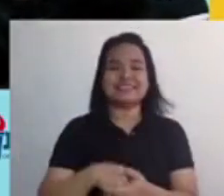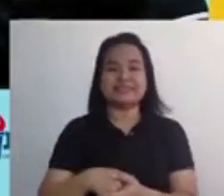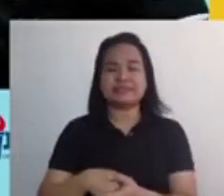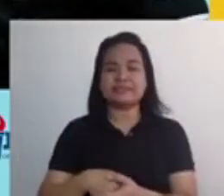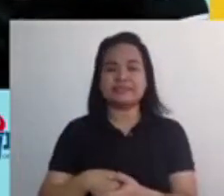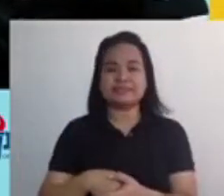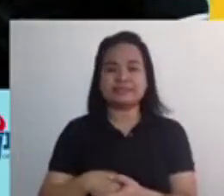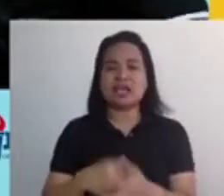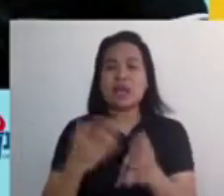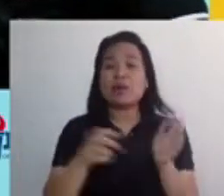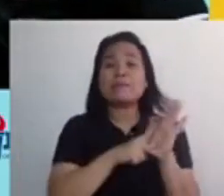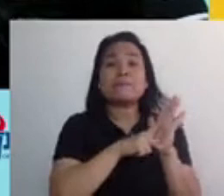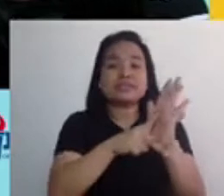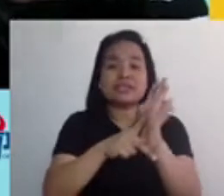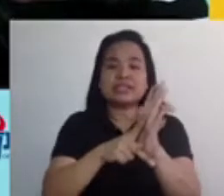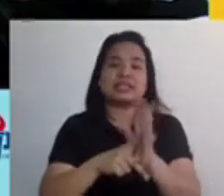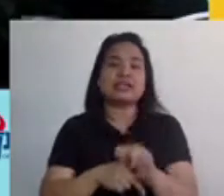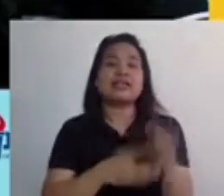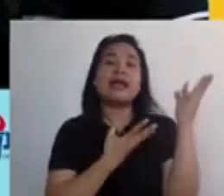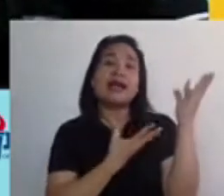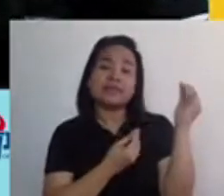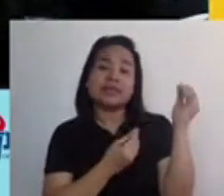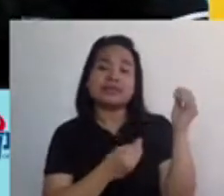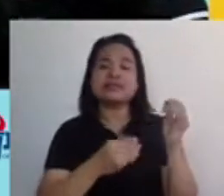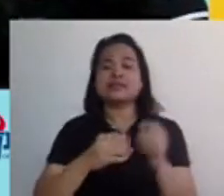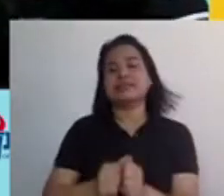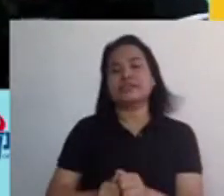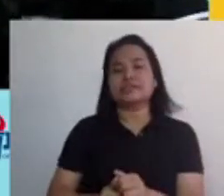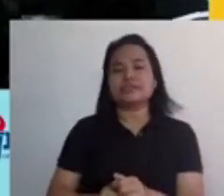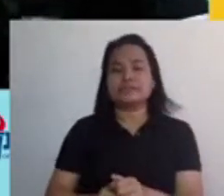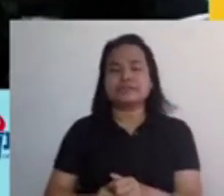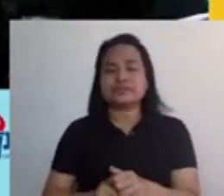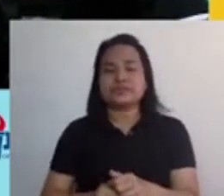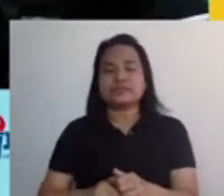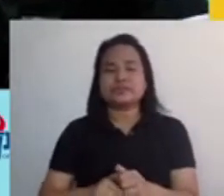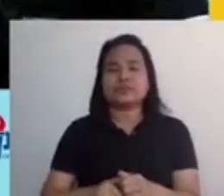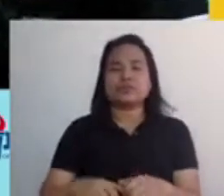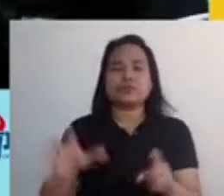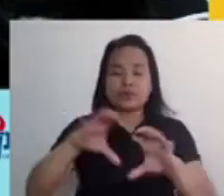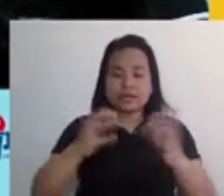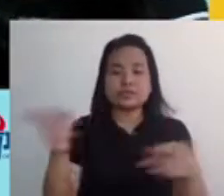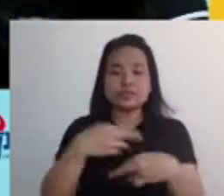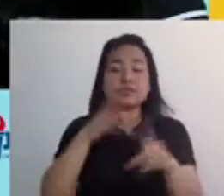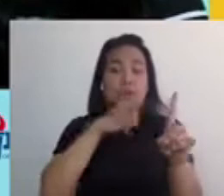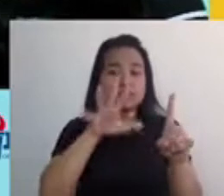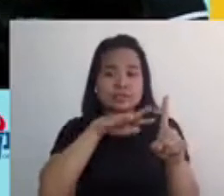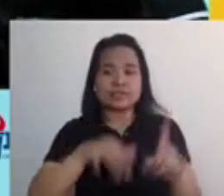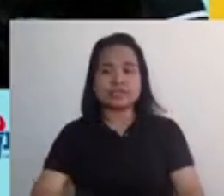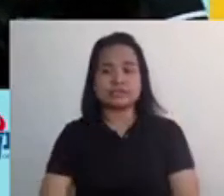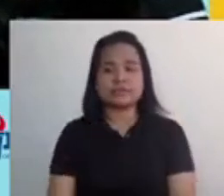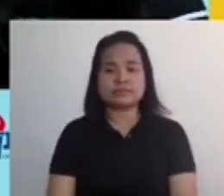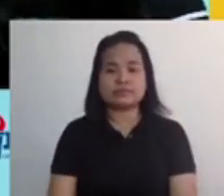the updates on the alternative classroom observation. So in our DepEd Memorandum number 4,